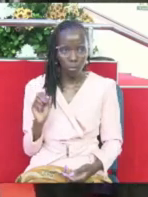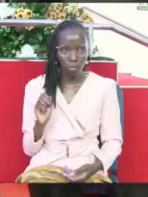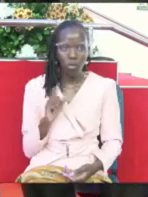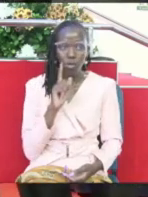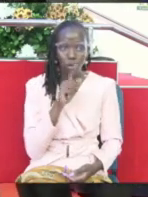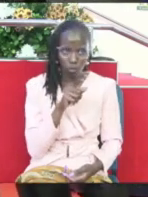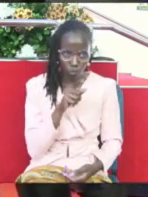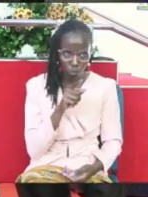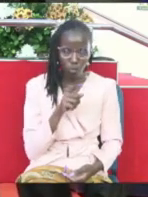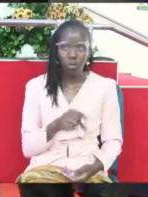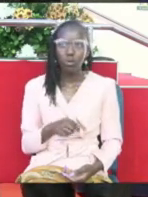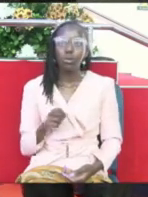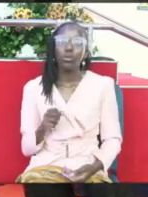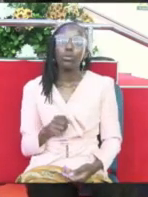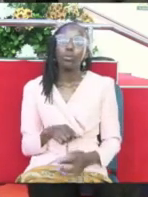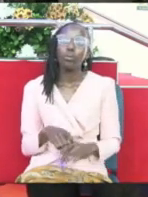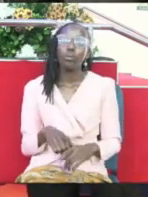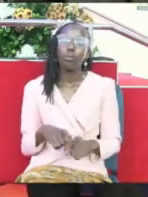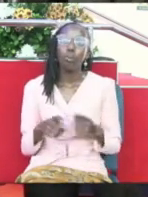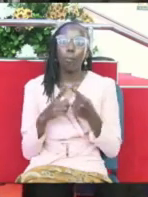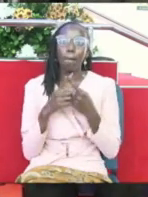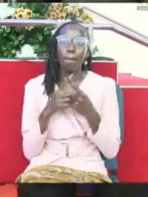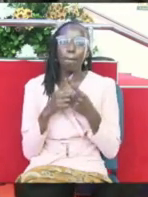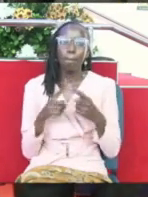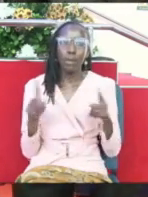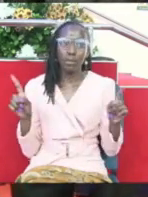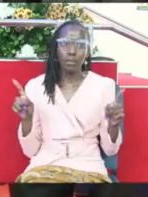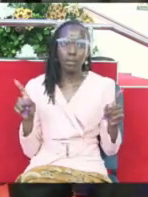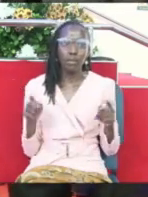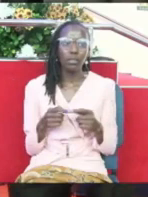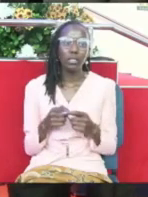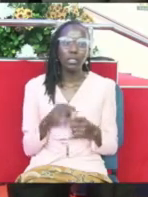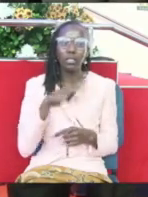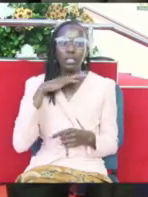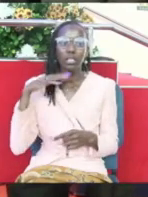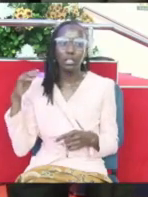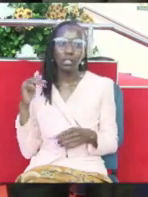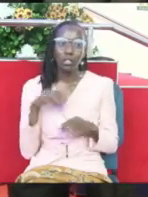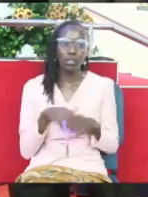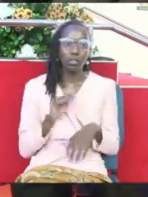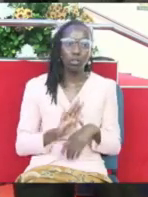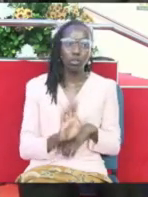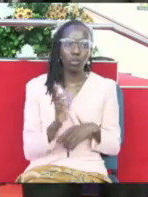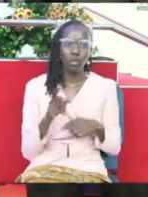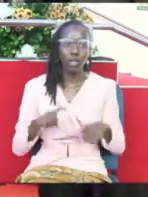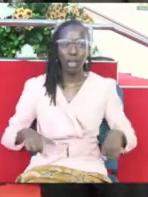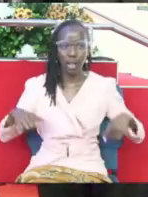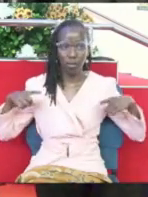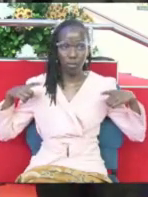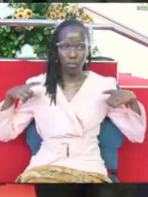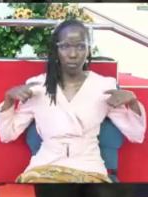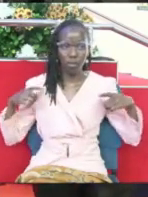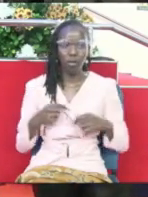siri ambazo kabla ya kuja kwenye umma ili ufanye mambo ya ajabu. And so David had killed a lion. Na hivyo basi Daudi alikuwa ameua